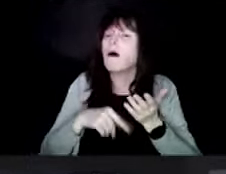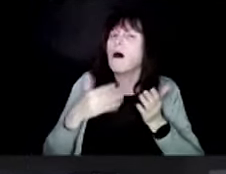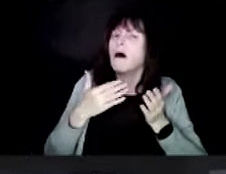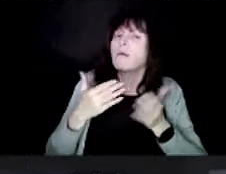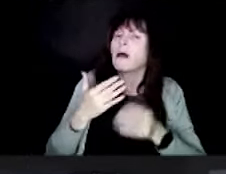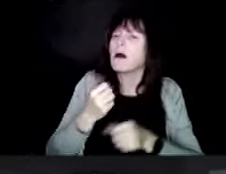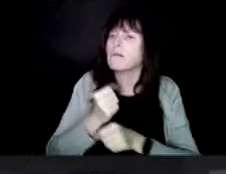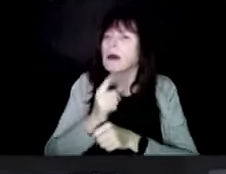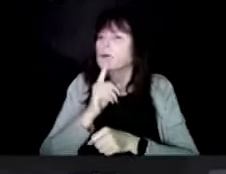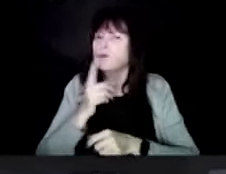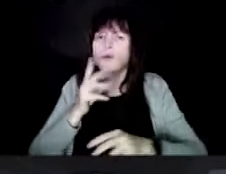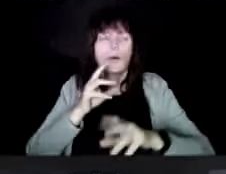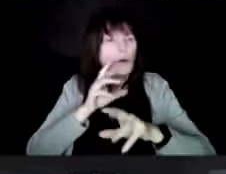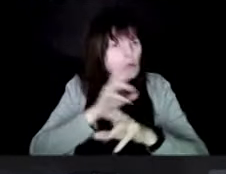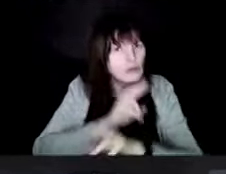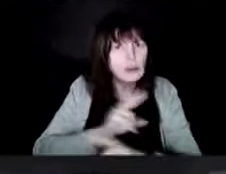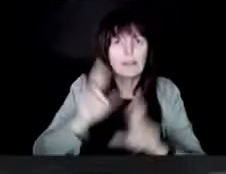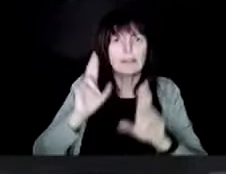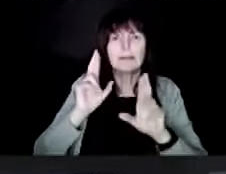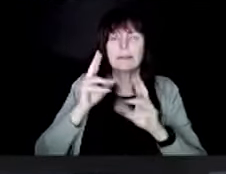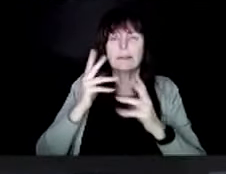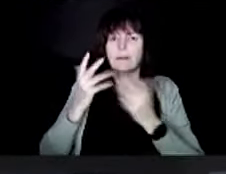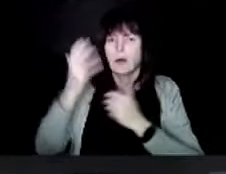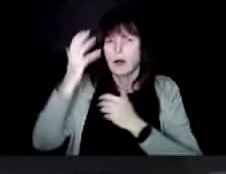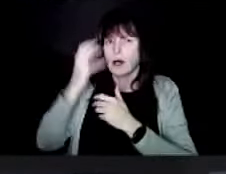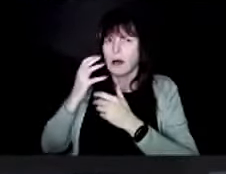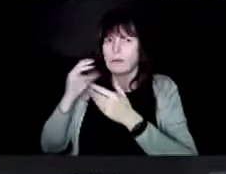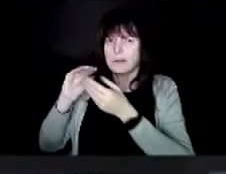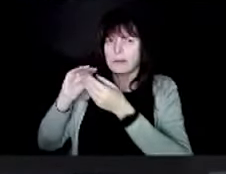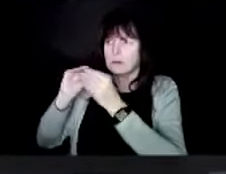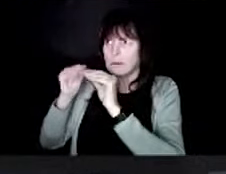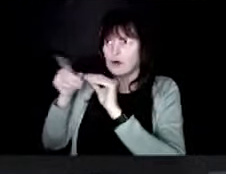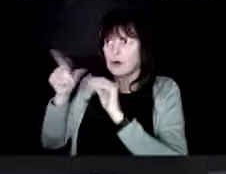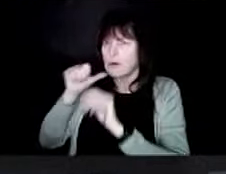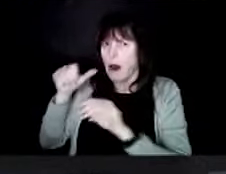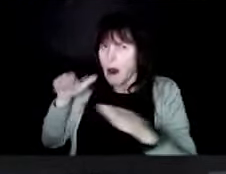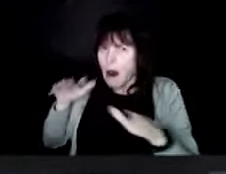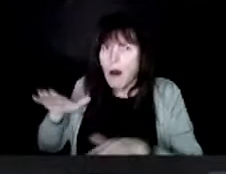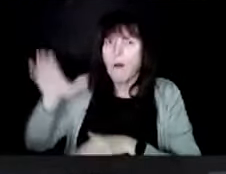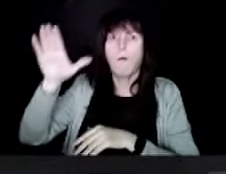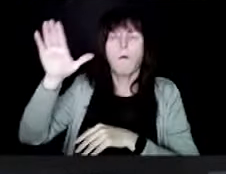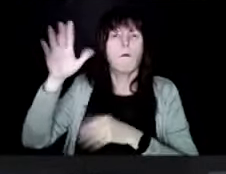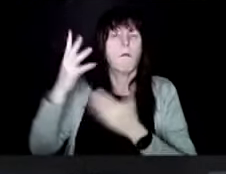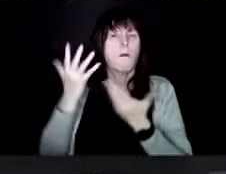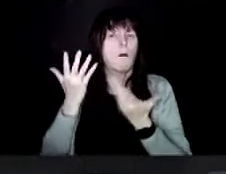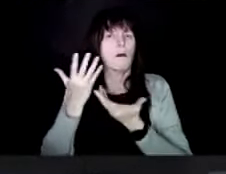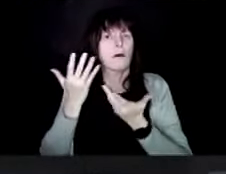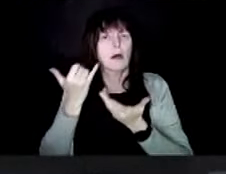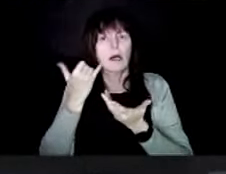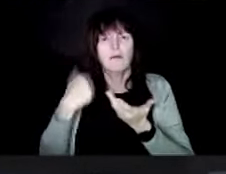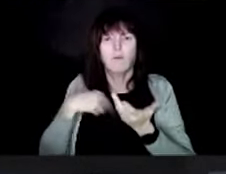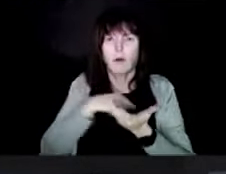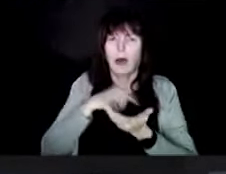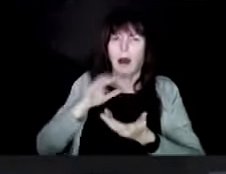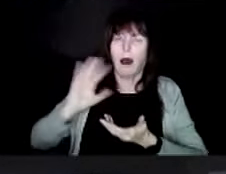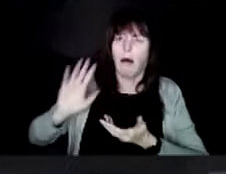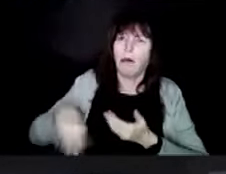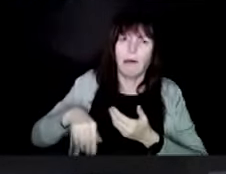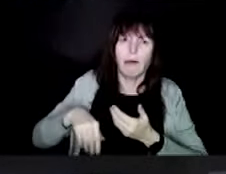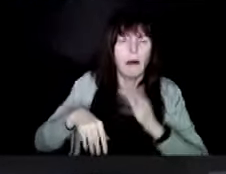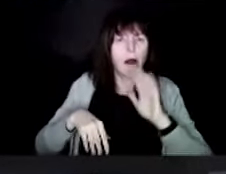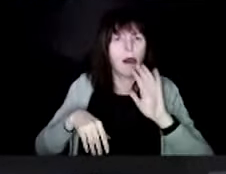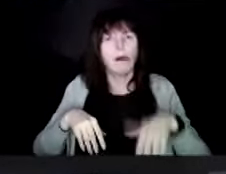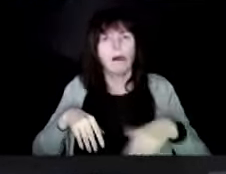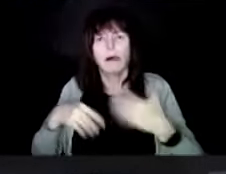the rails here? What would take us off the rails if we don't maintain that the booster doses?